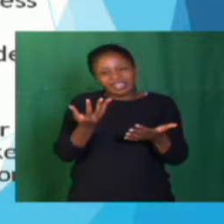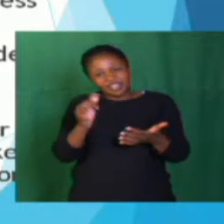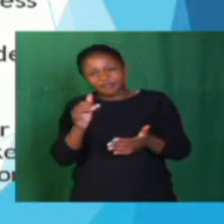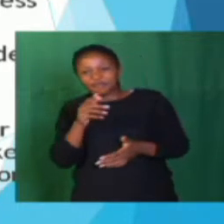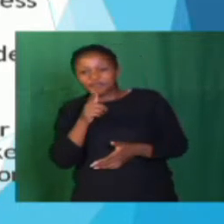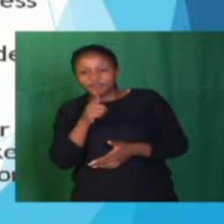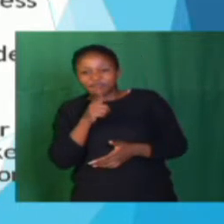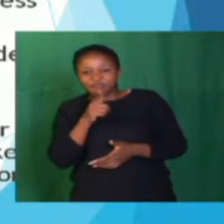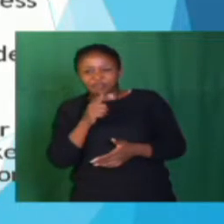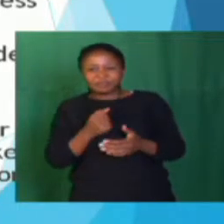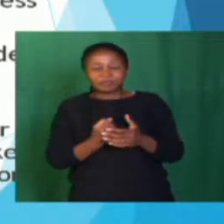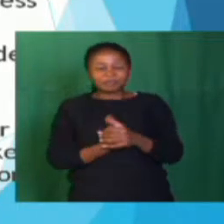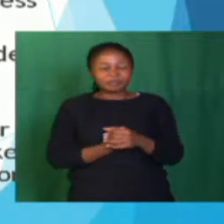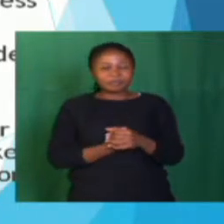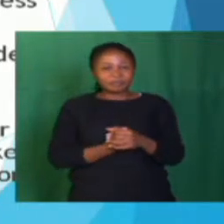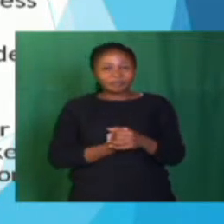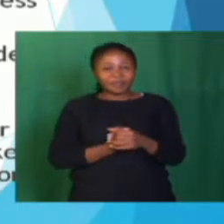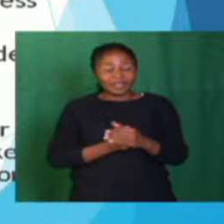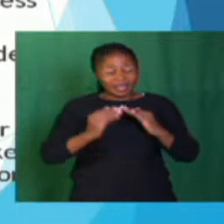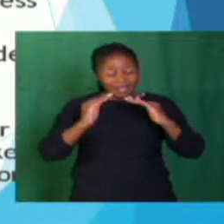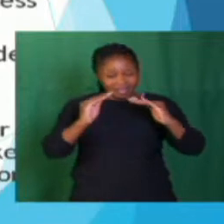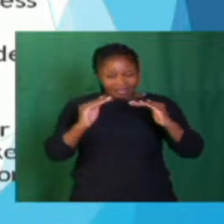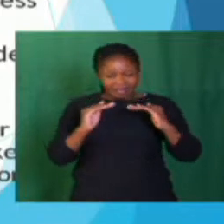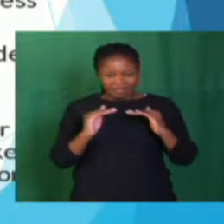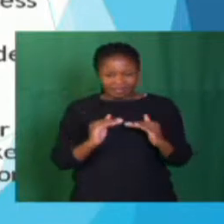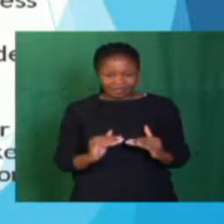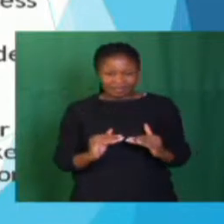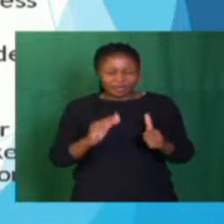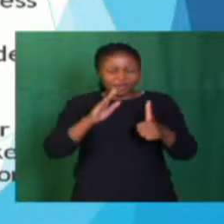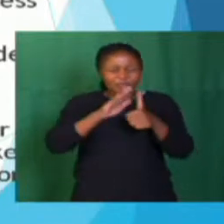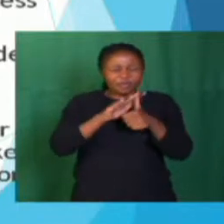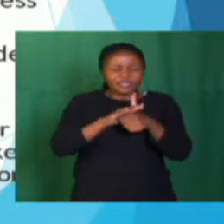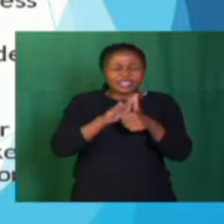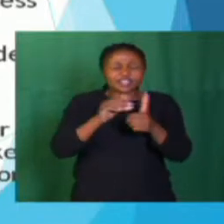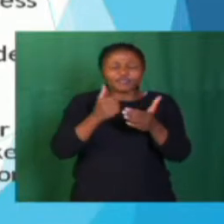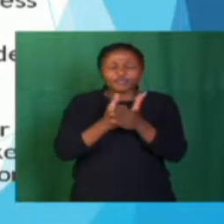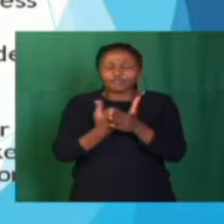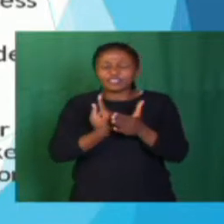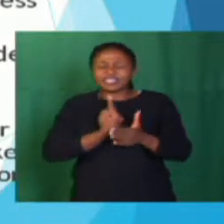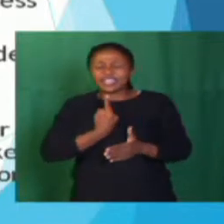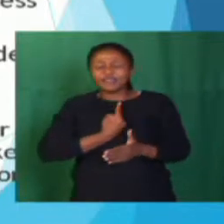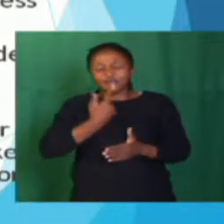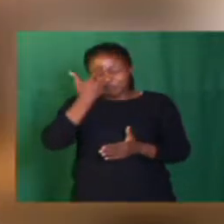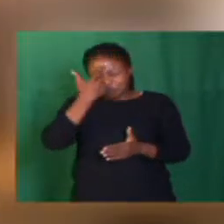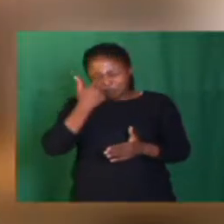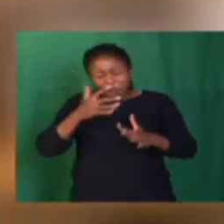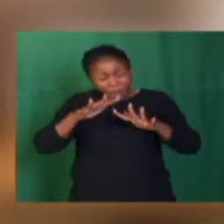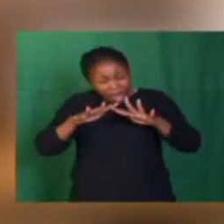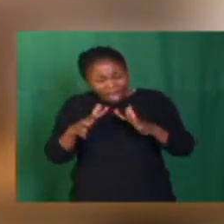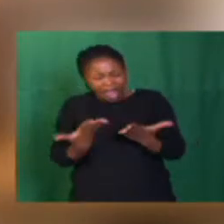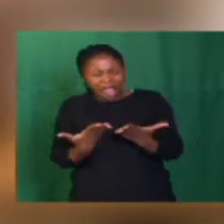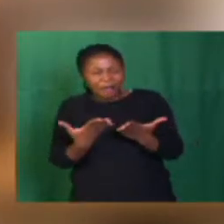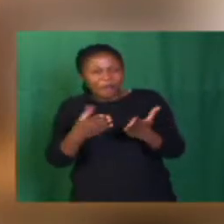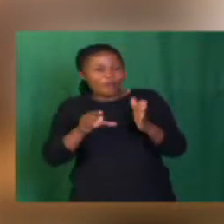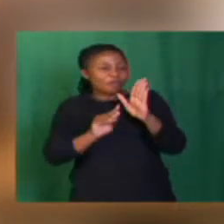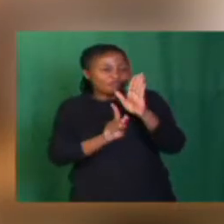points. You are not just going to answer like yes, no. You cannot do that. You're not going to answer